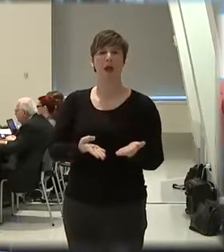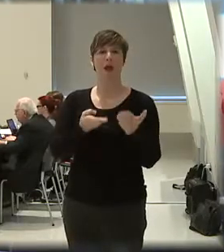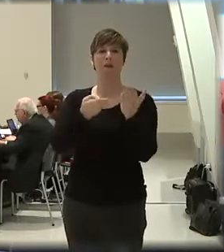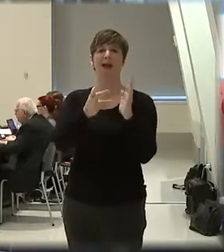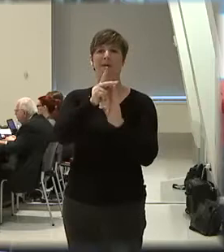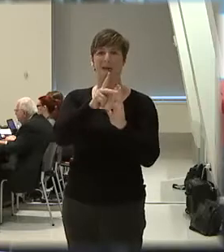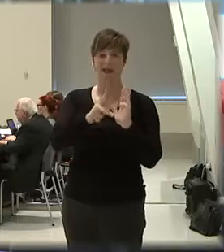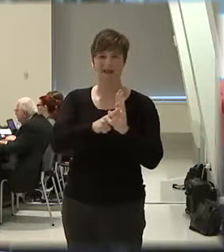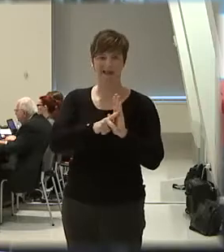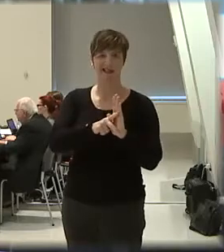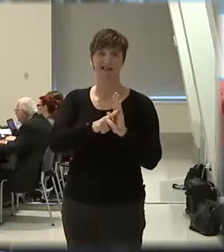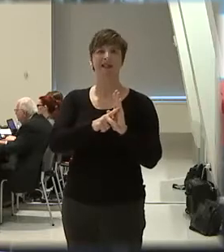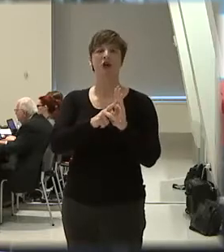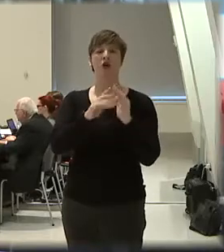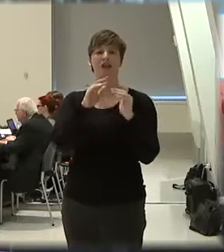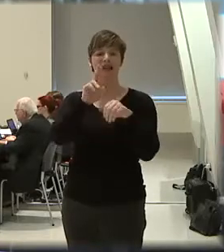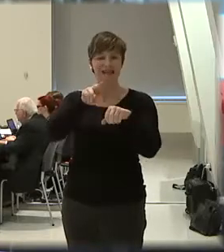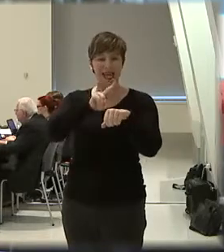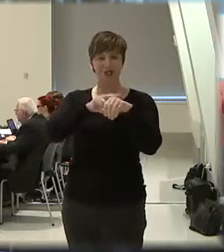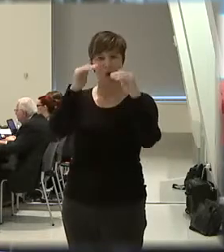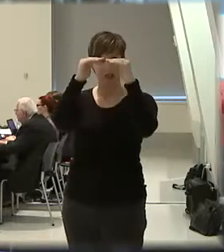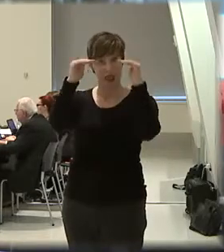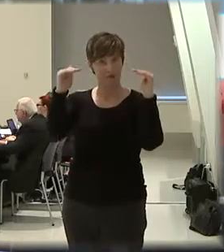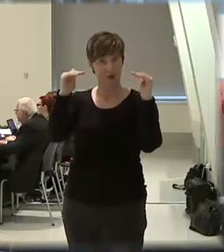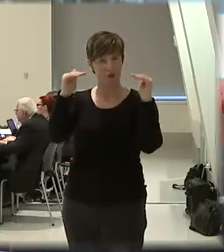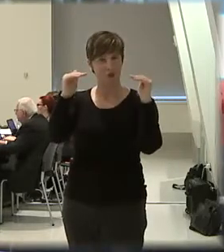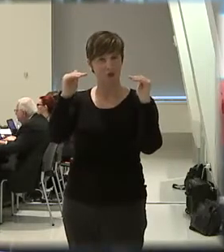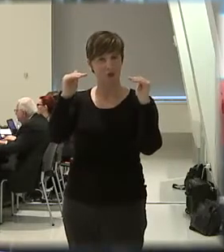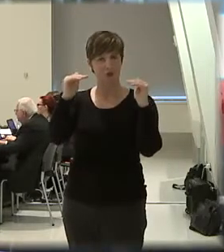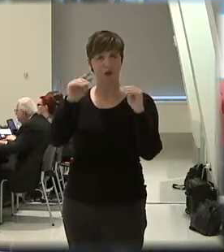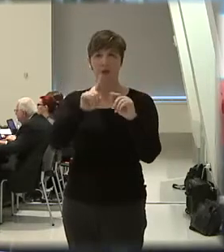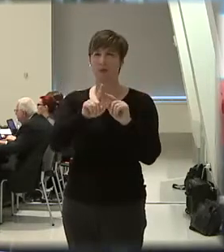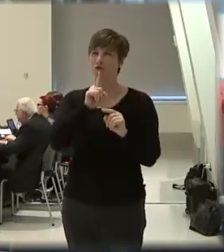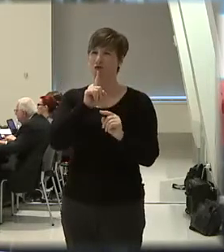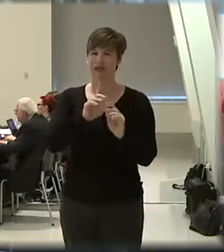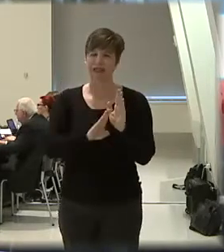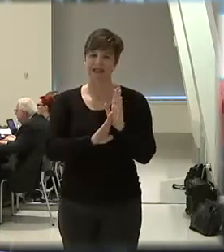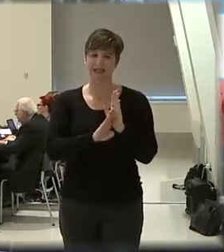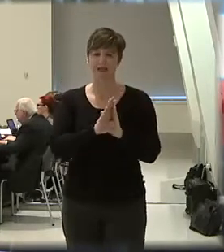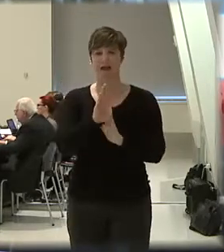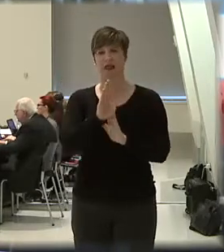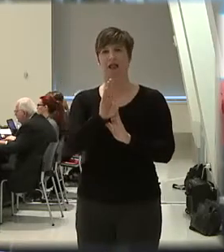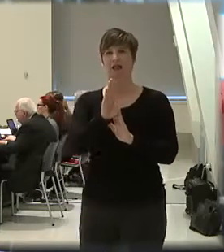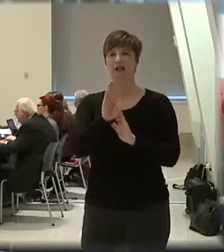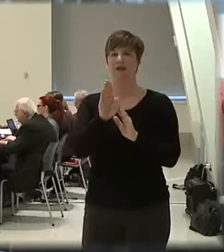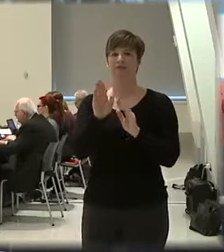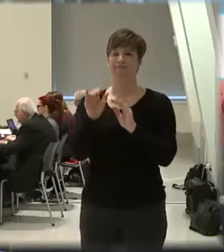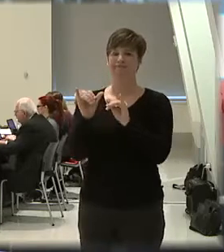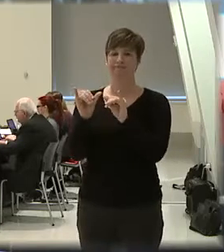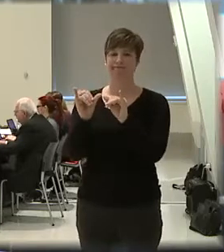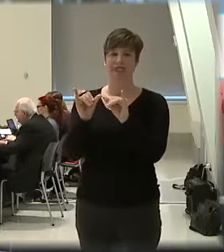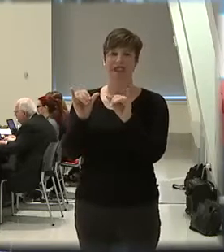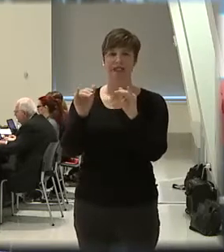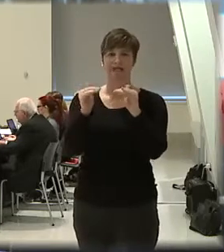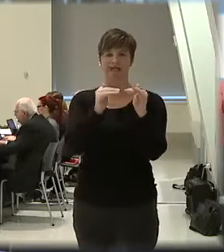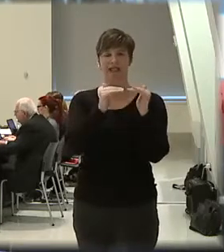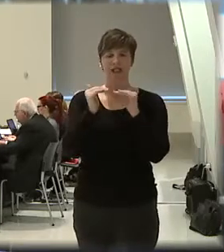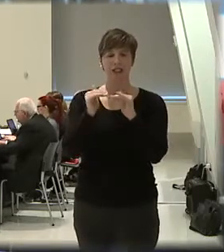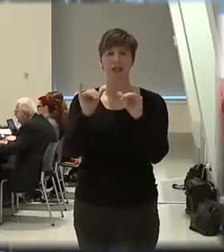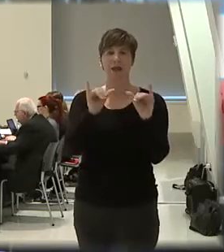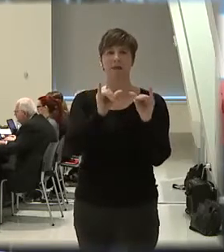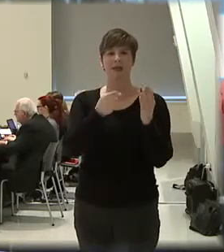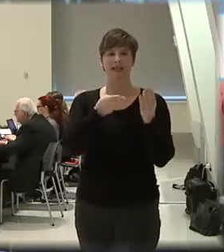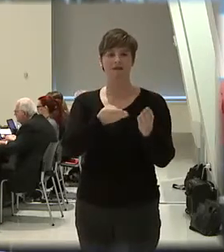be developed on a national level, it should only be developed as a rough template, with the local control being given to the individual